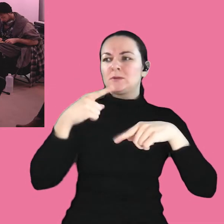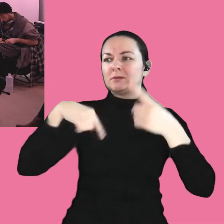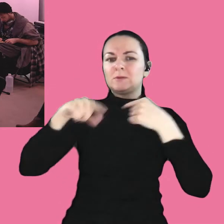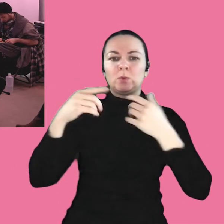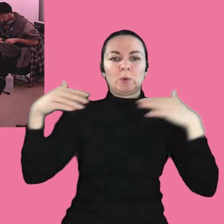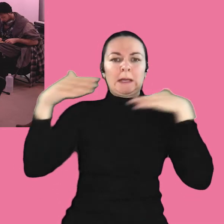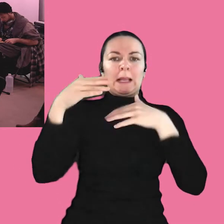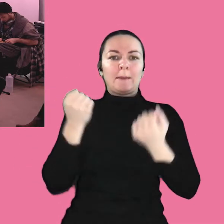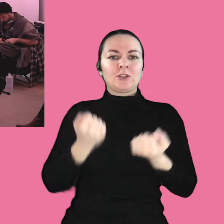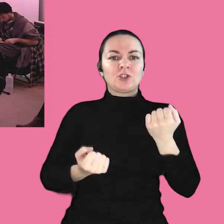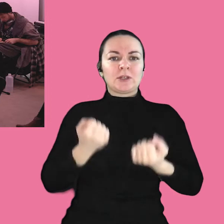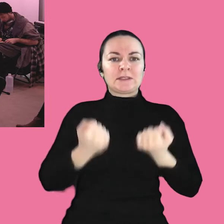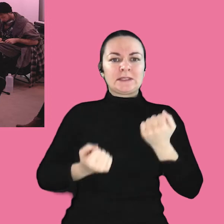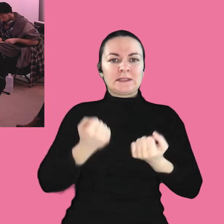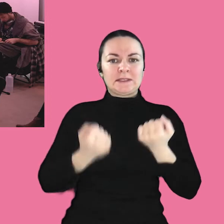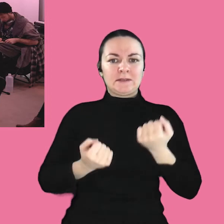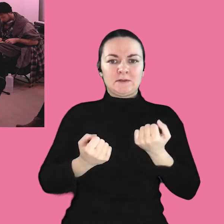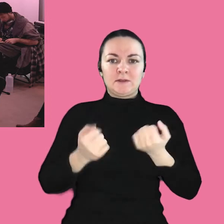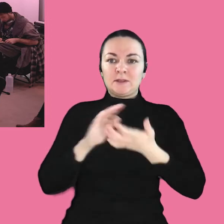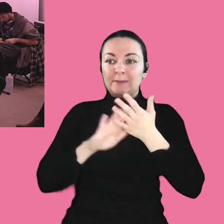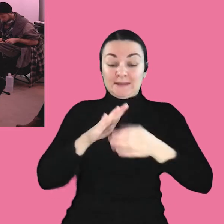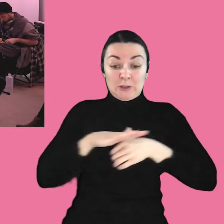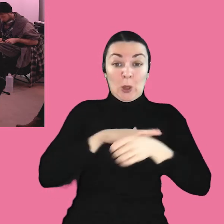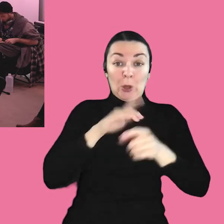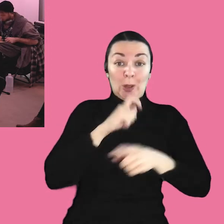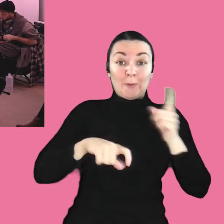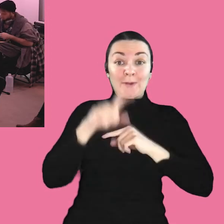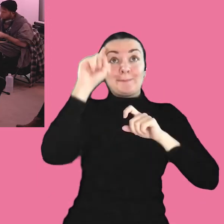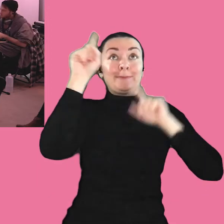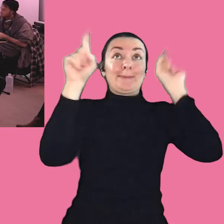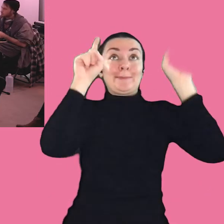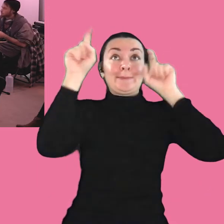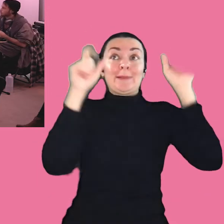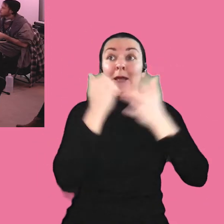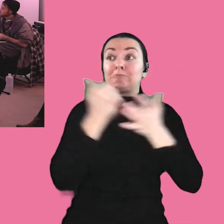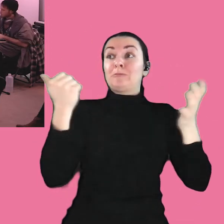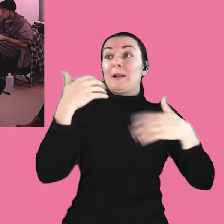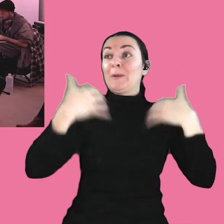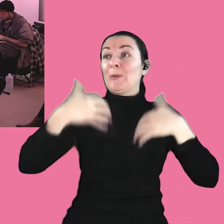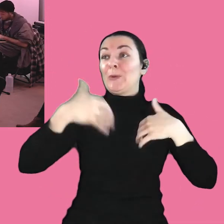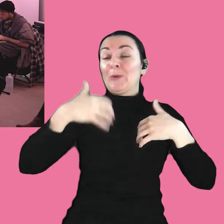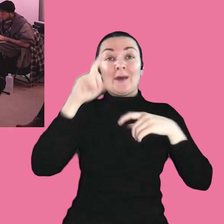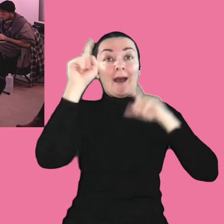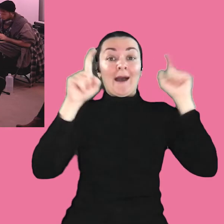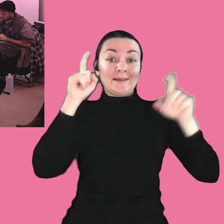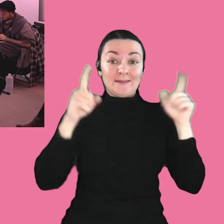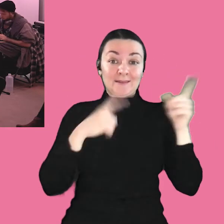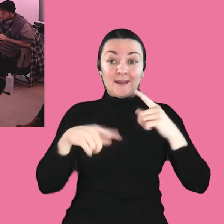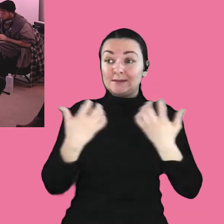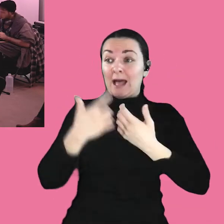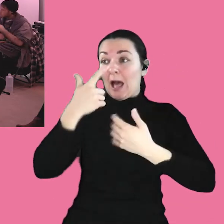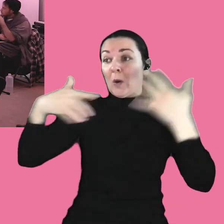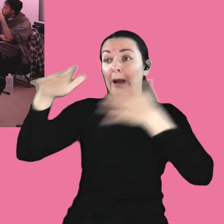to push change. So that's very much the way we're looking at